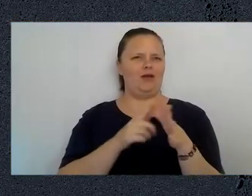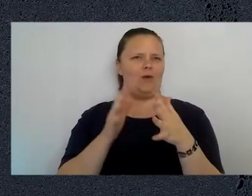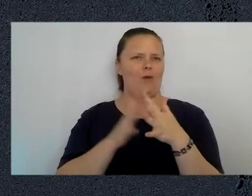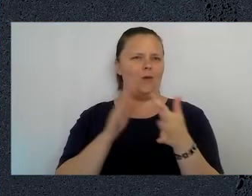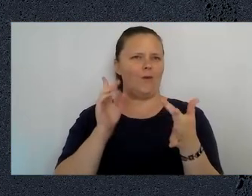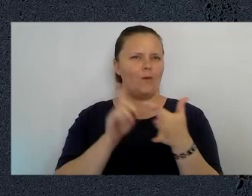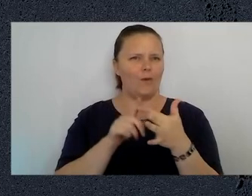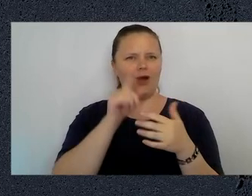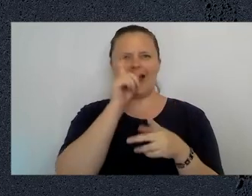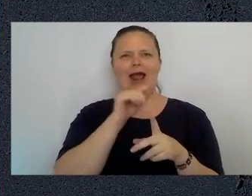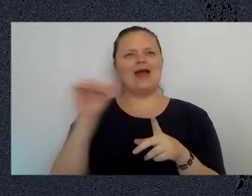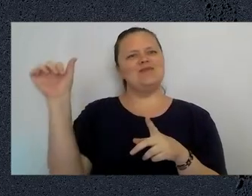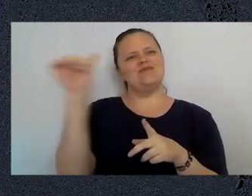elevator?